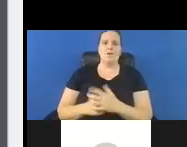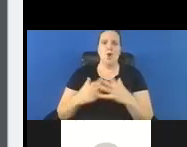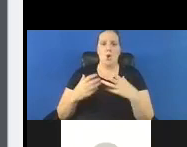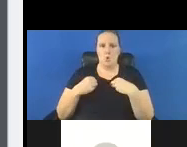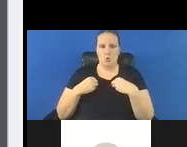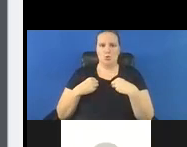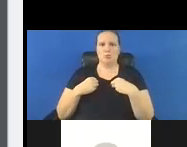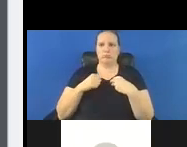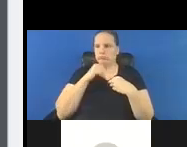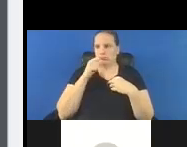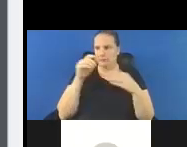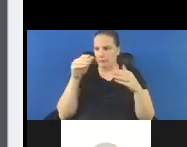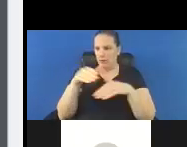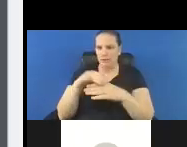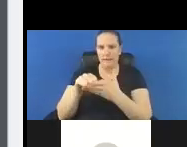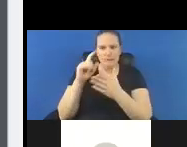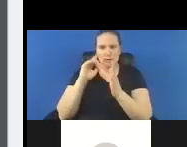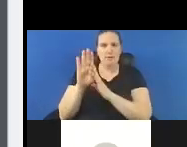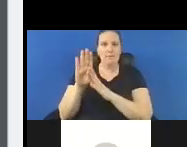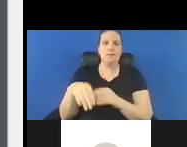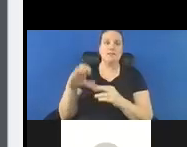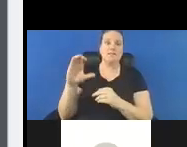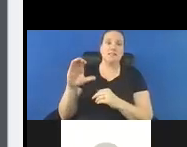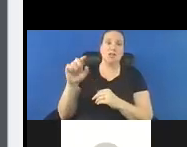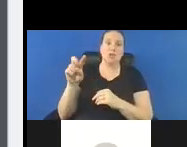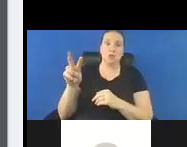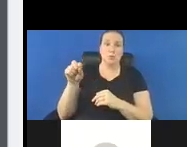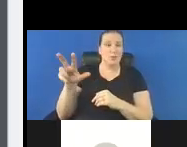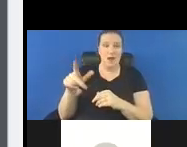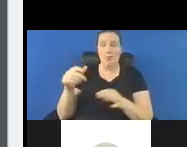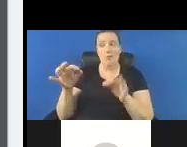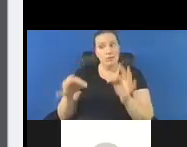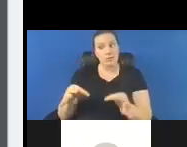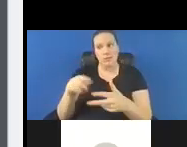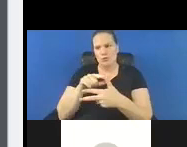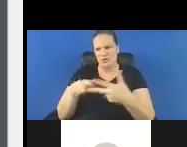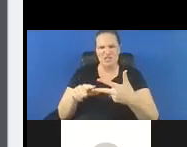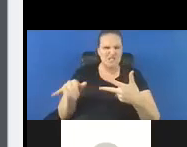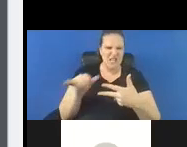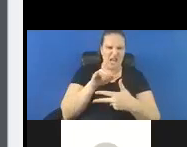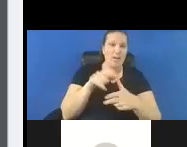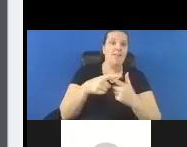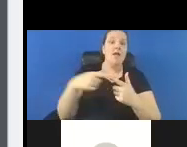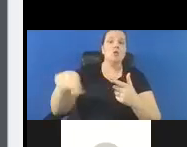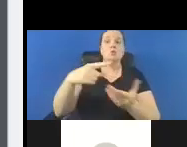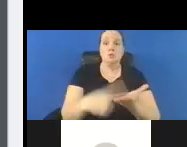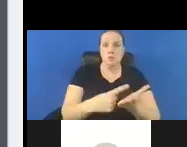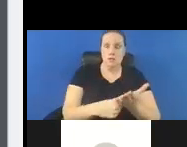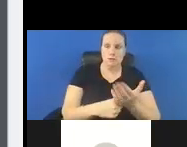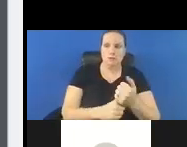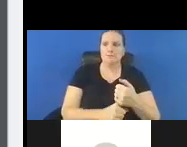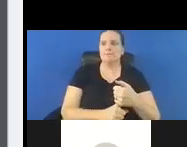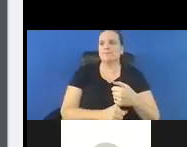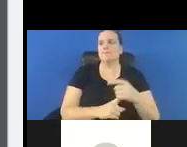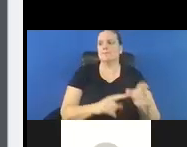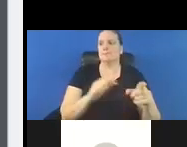that for the developer. C 2.3, I'm going to kind of go through all these three because they're kind of similar, and then have you all discuss. Write code that